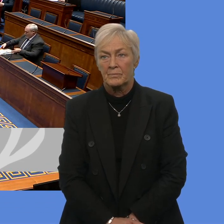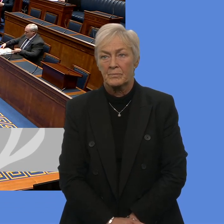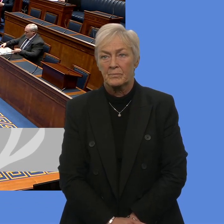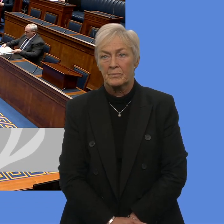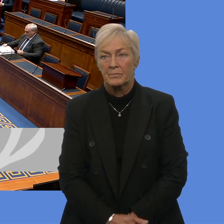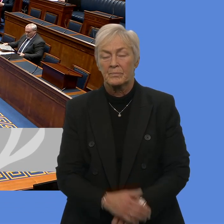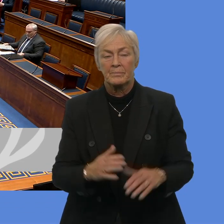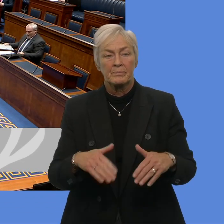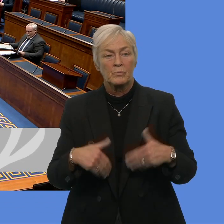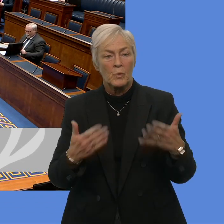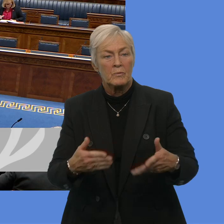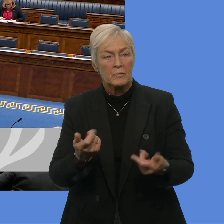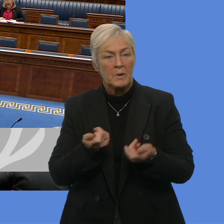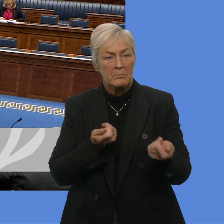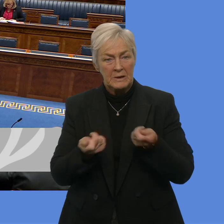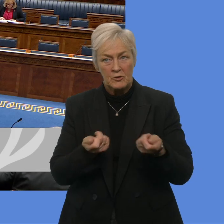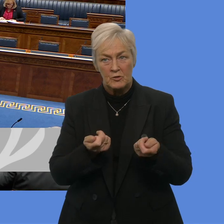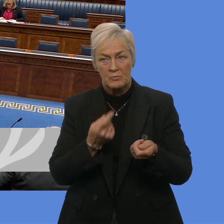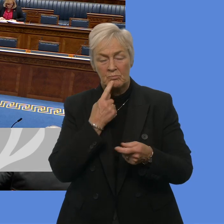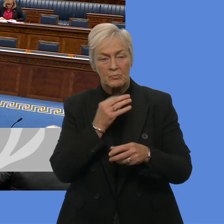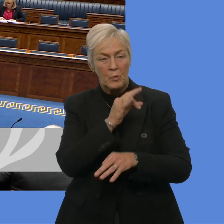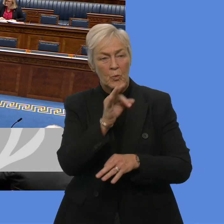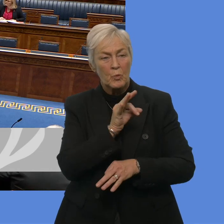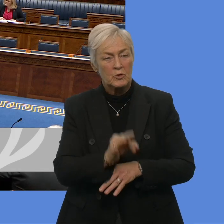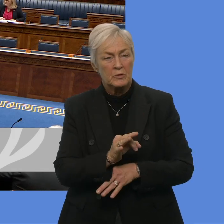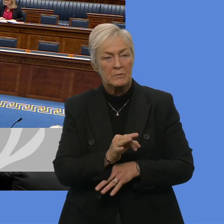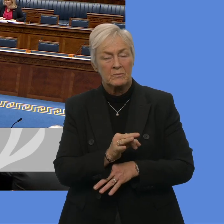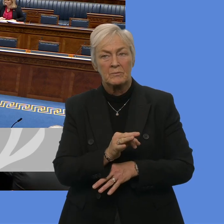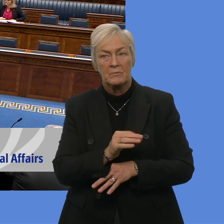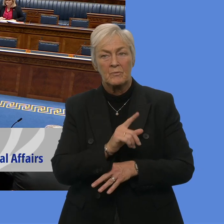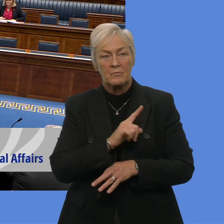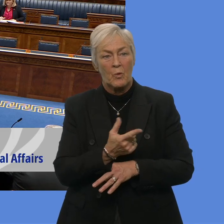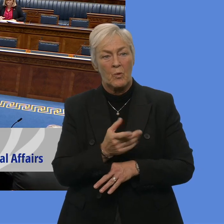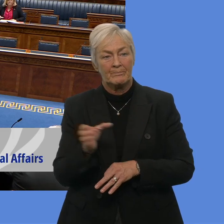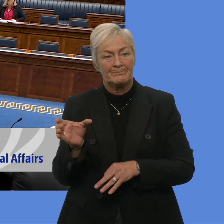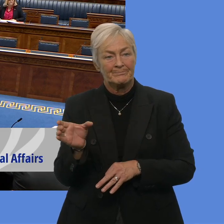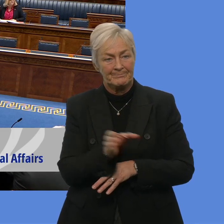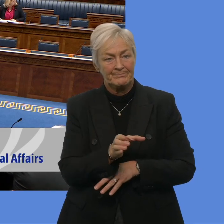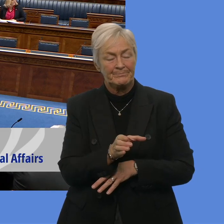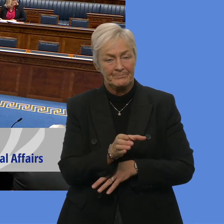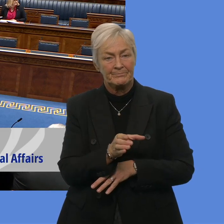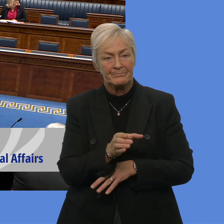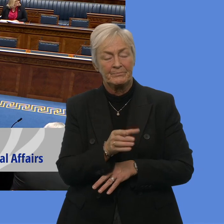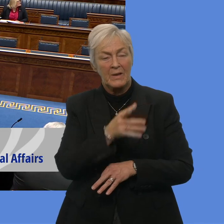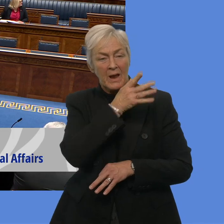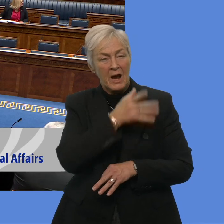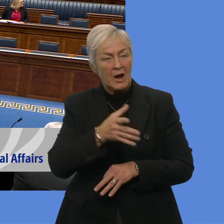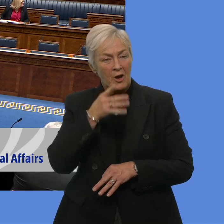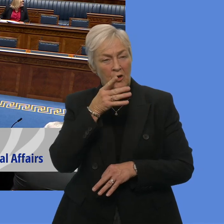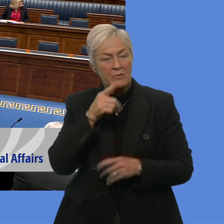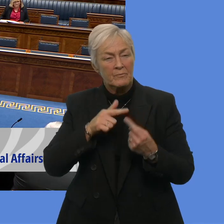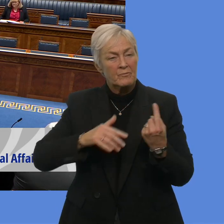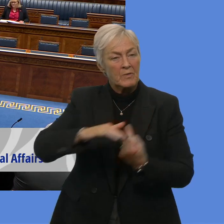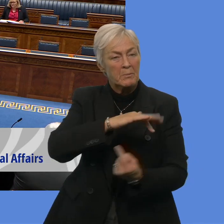I move to Ministers to the question for our questions to the Minister for Agriculture, Environment and